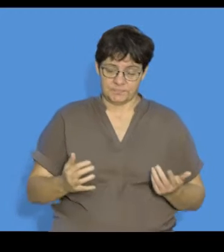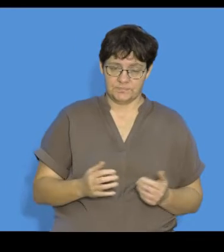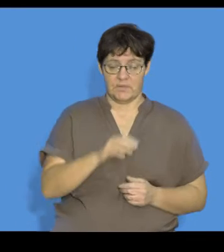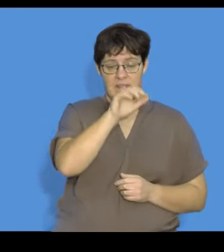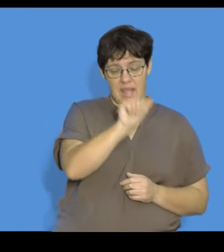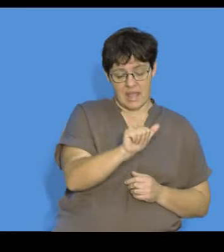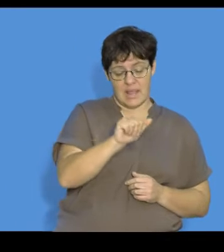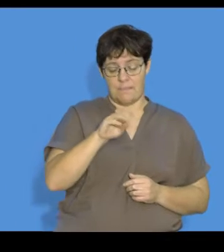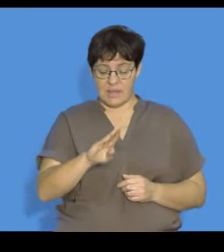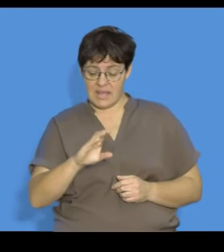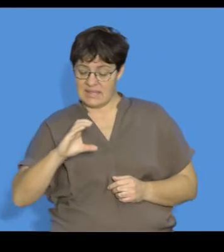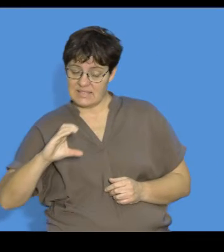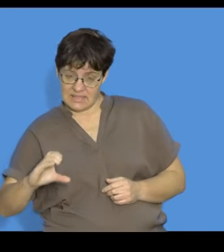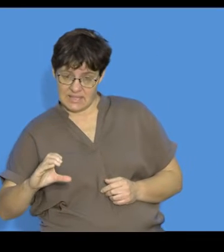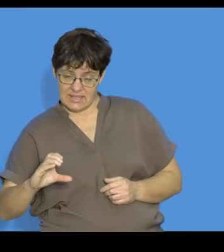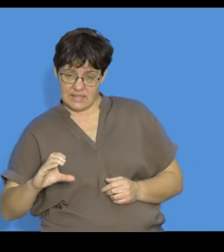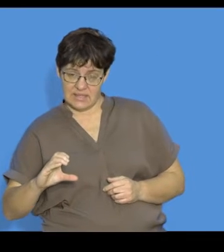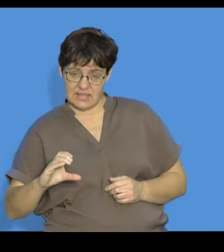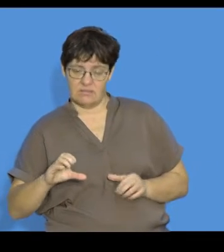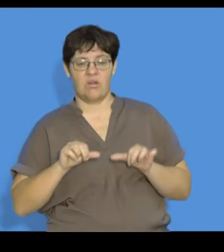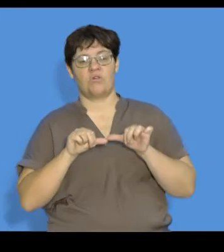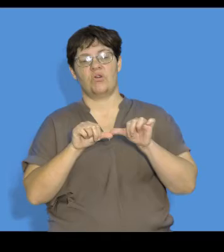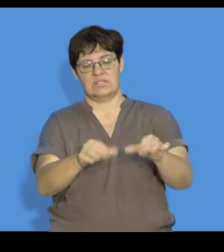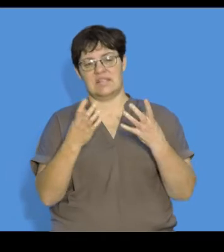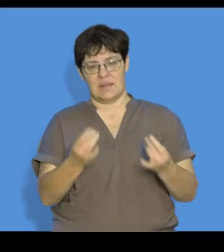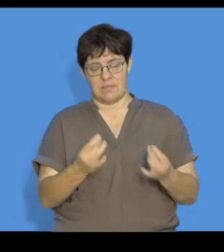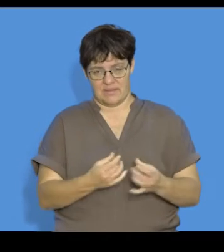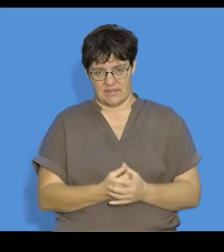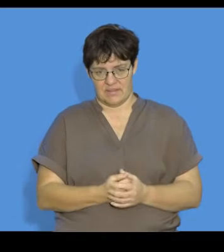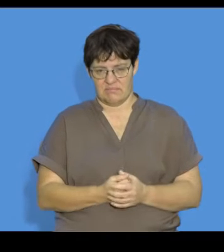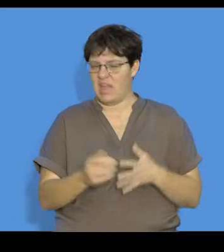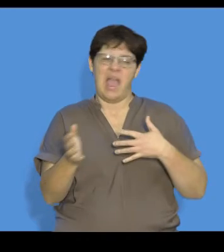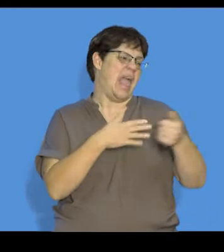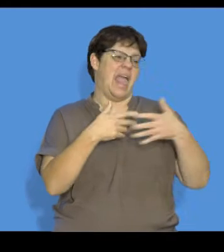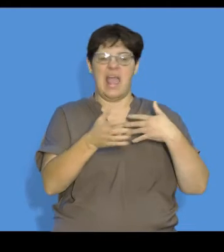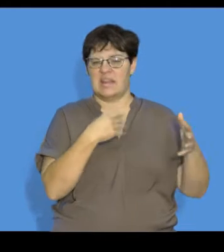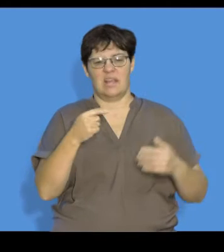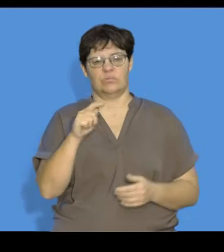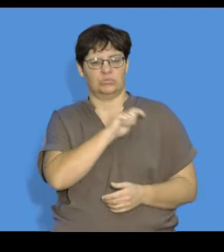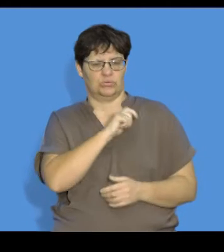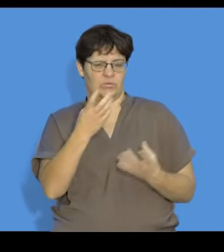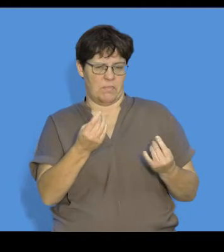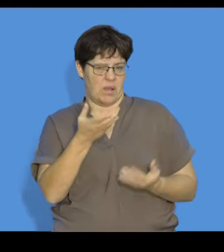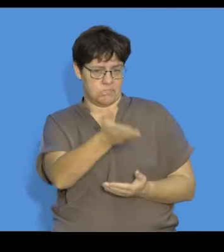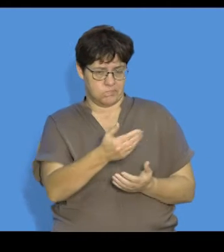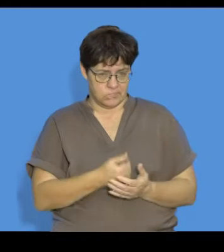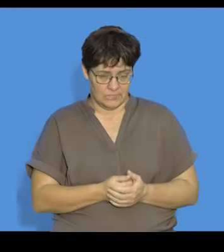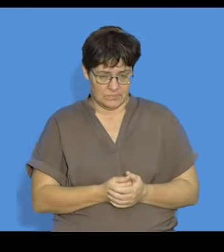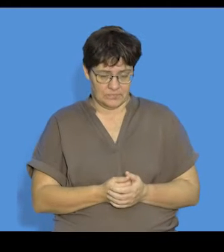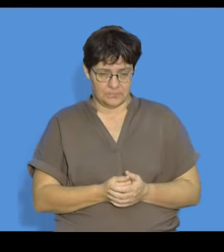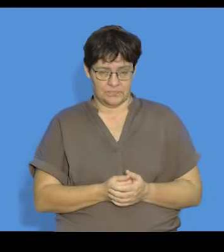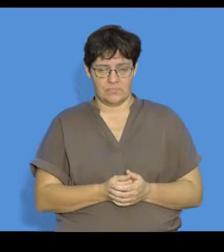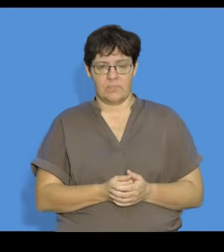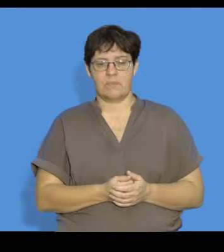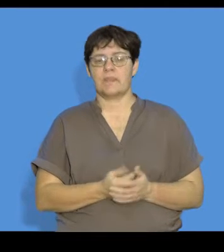the a, the b, and the c are constants, right? They can be any real number that is there in